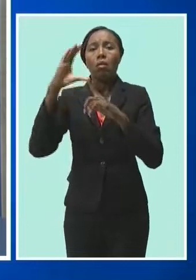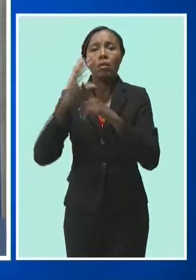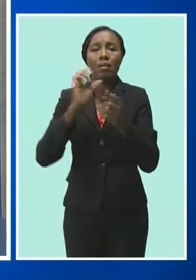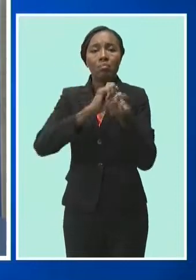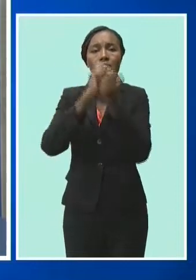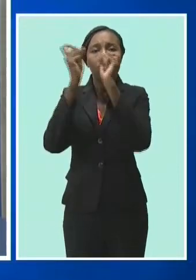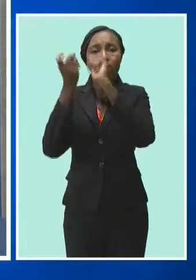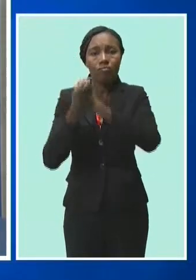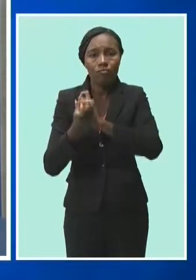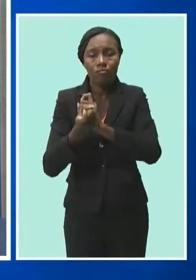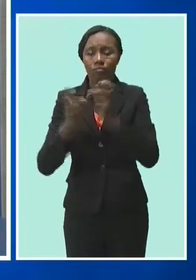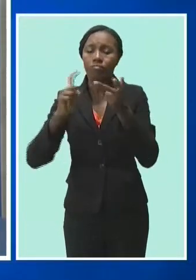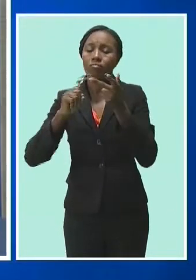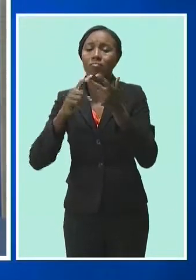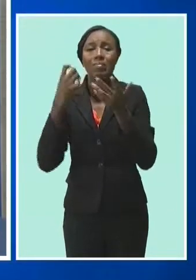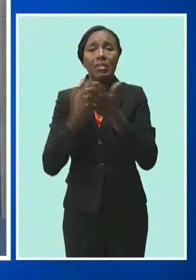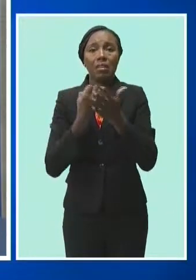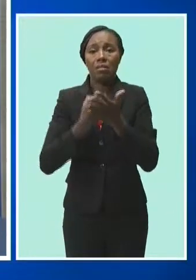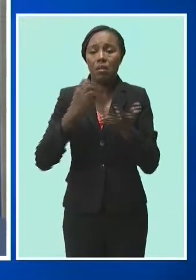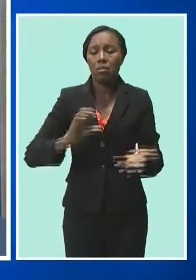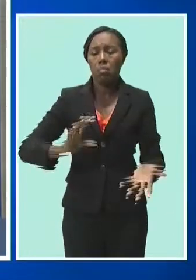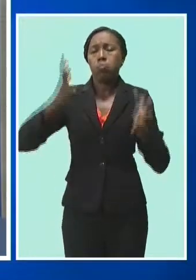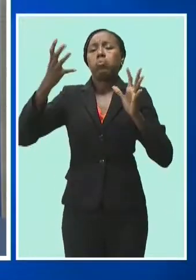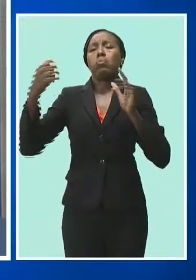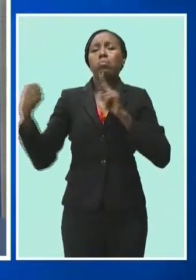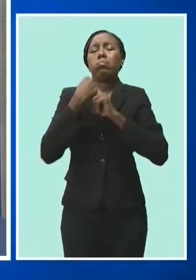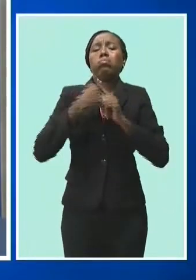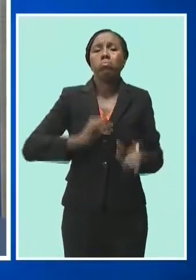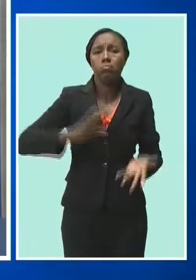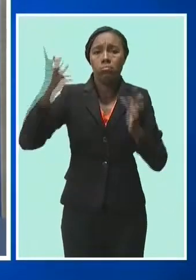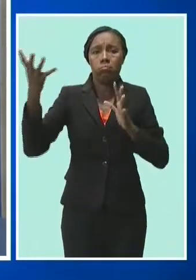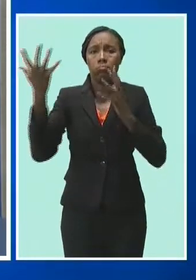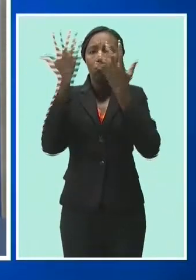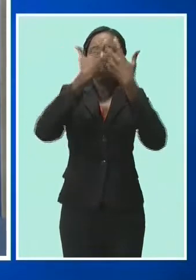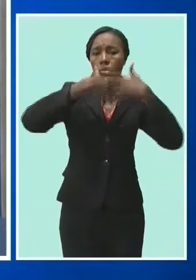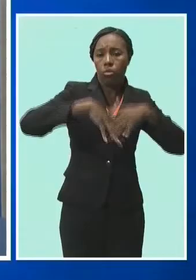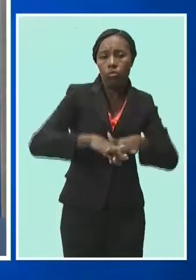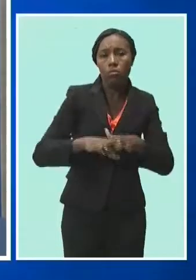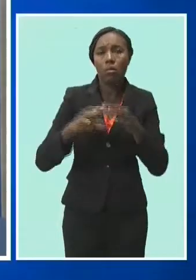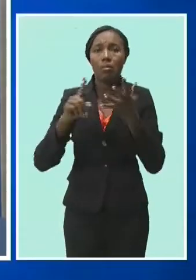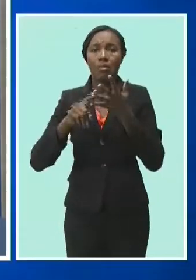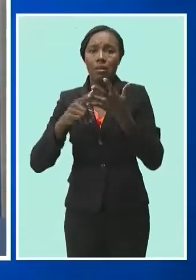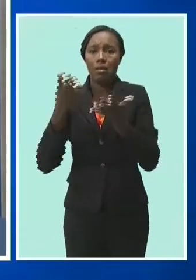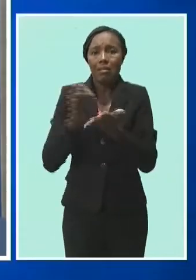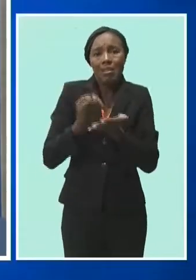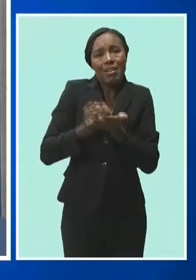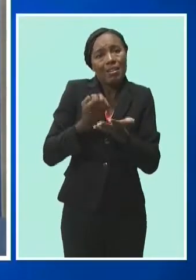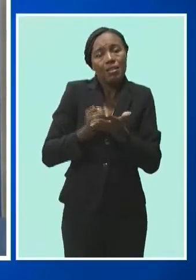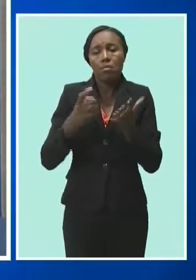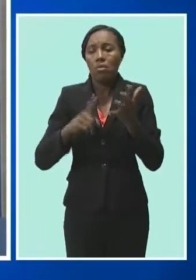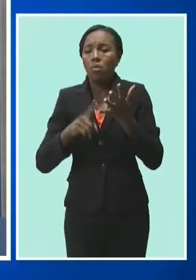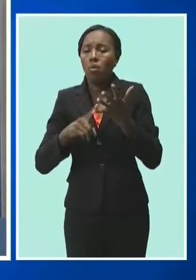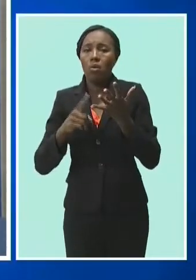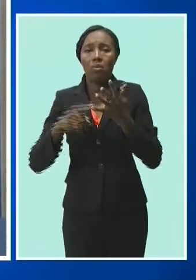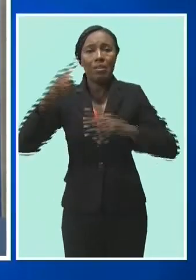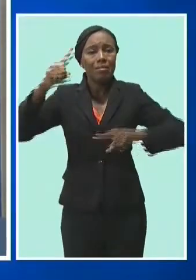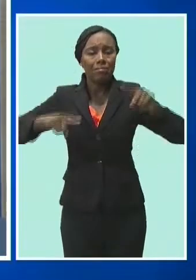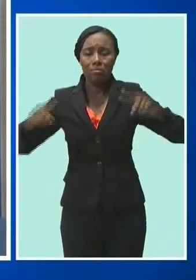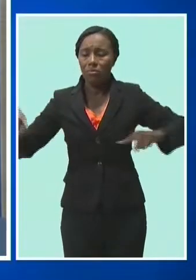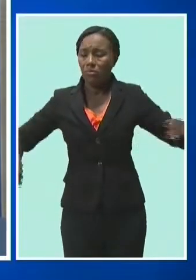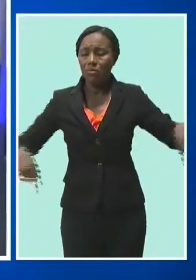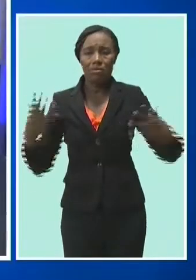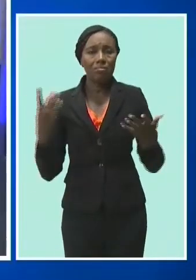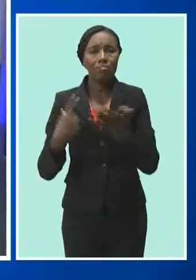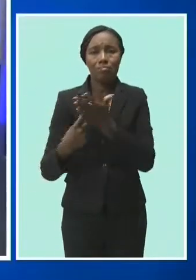about economic shocks and recovery, we also speak about the blue economy, and there's also conversations about a myriad of things.